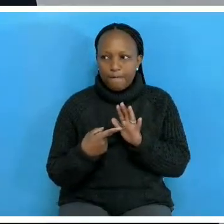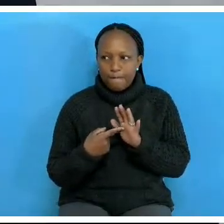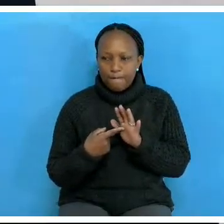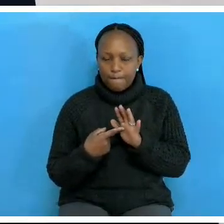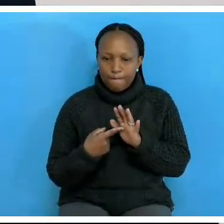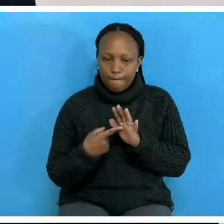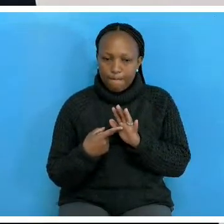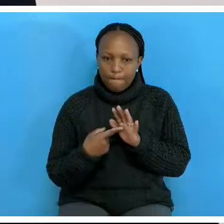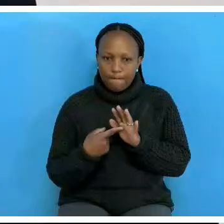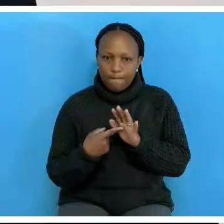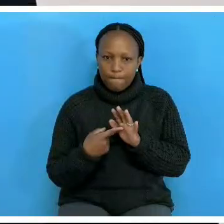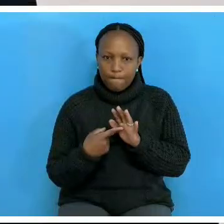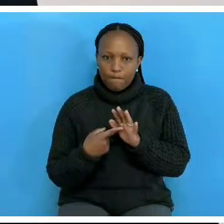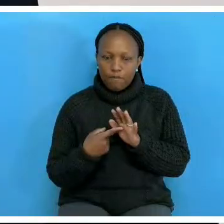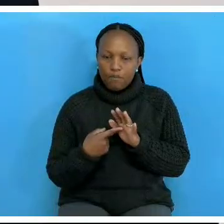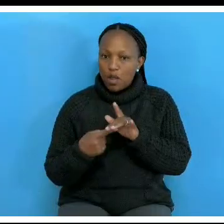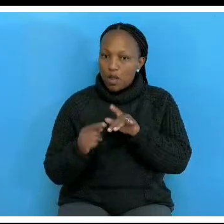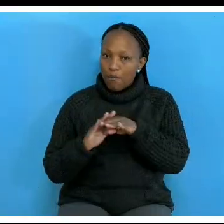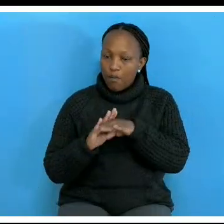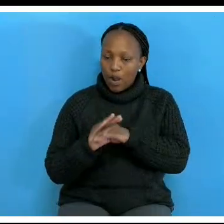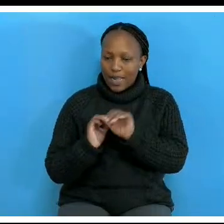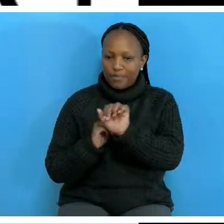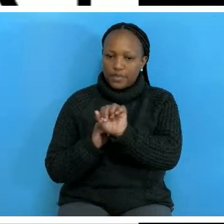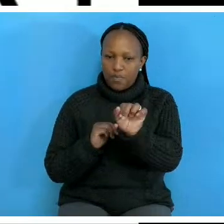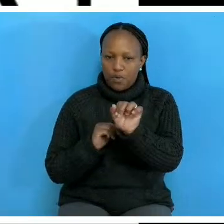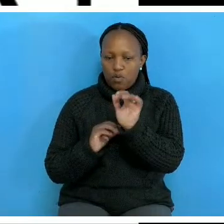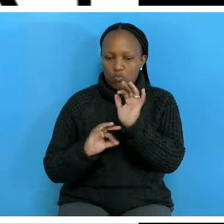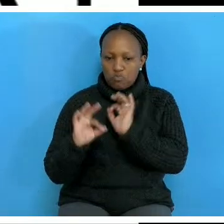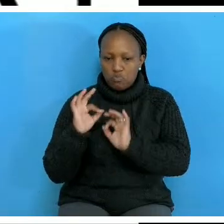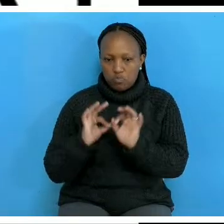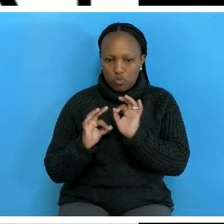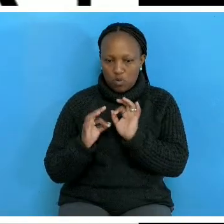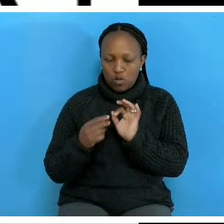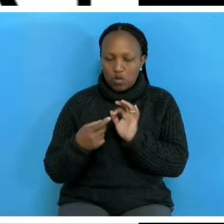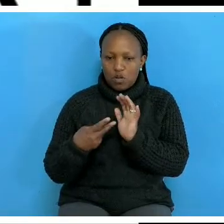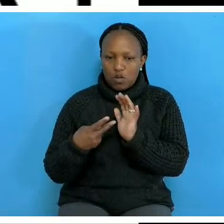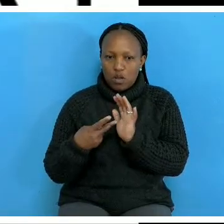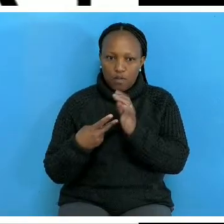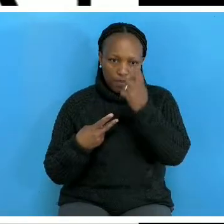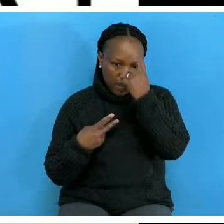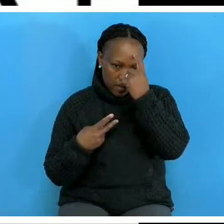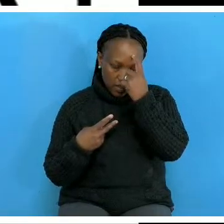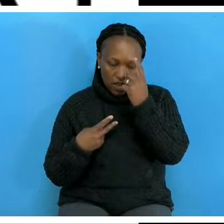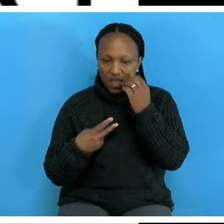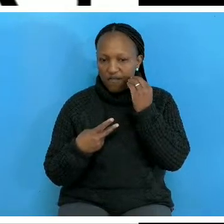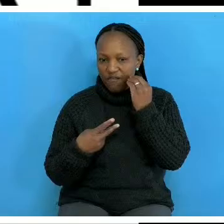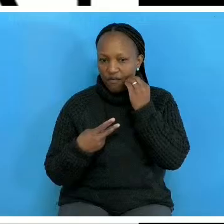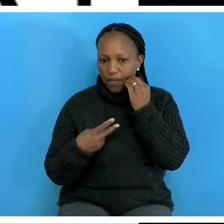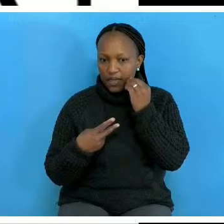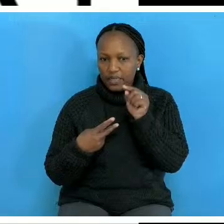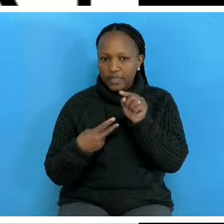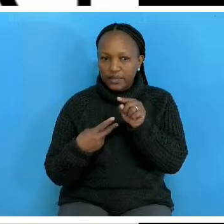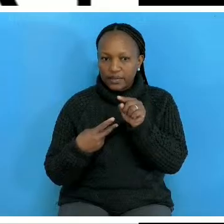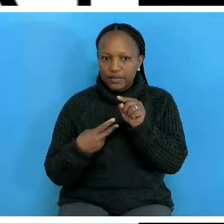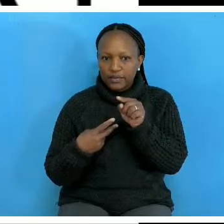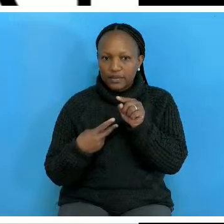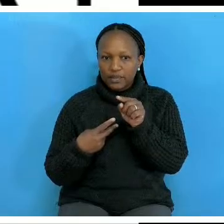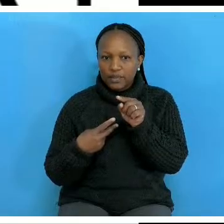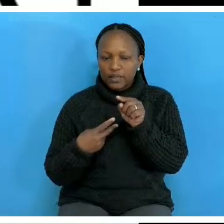the programs they cover. I also think that there is information that's relevant